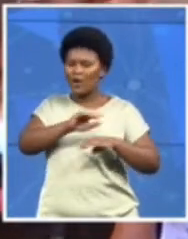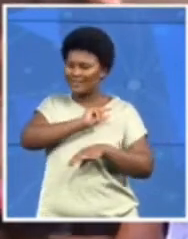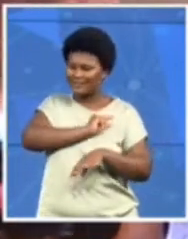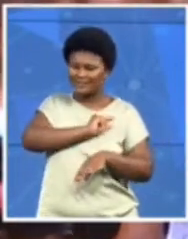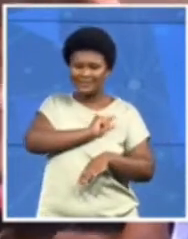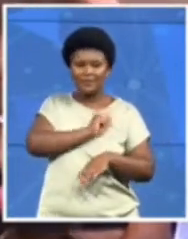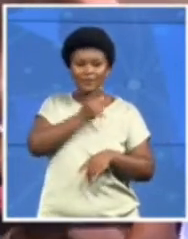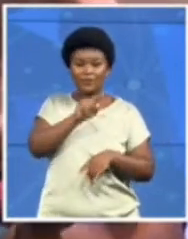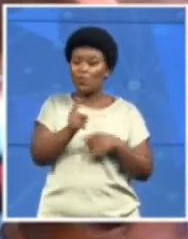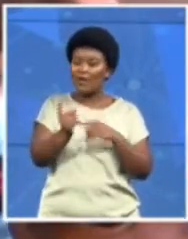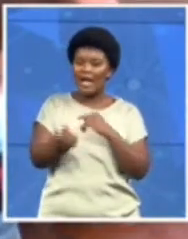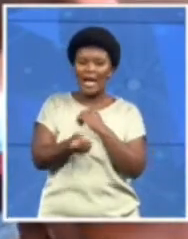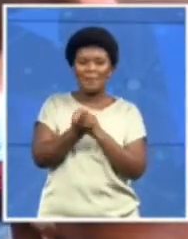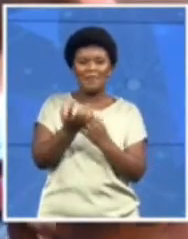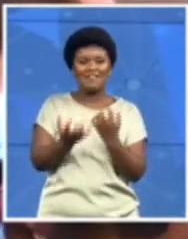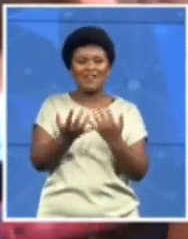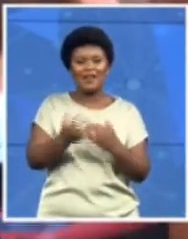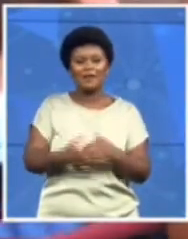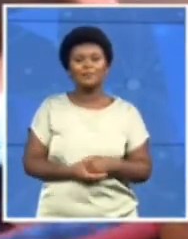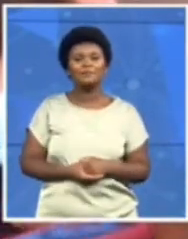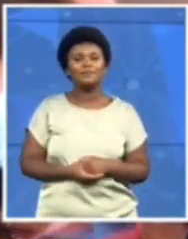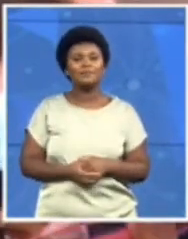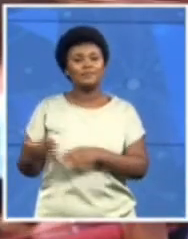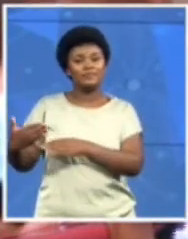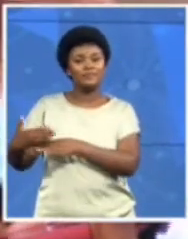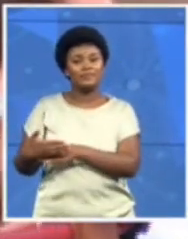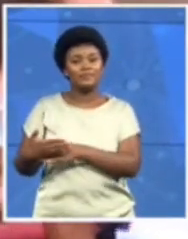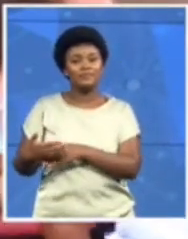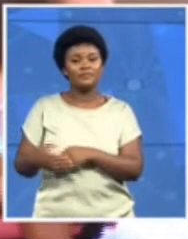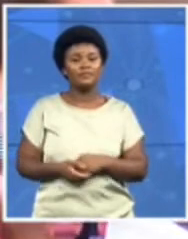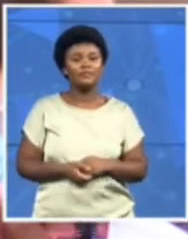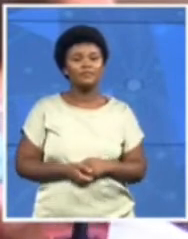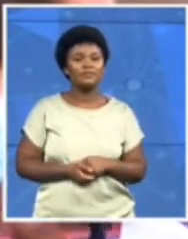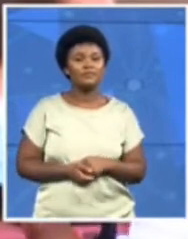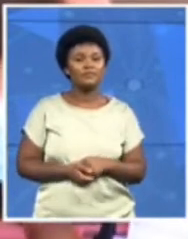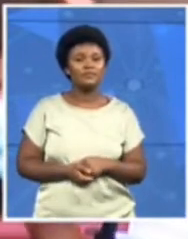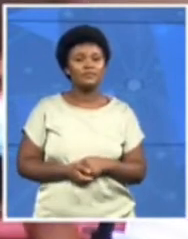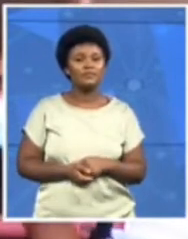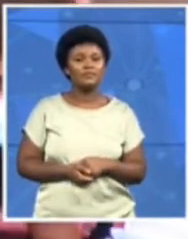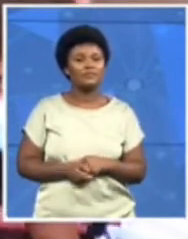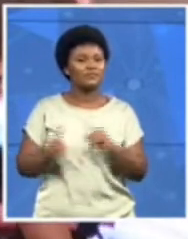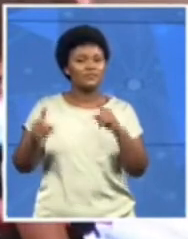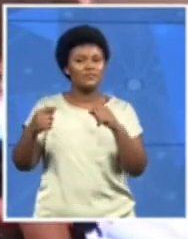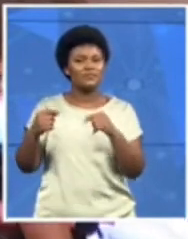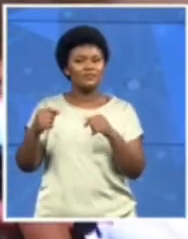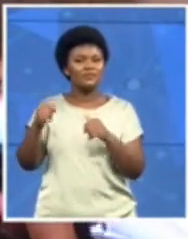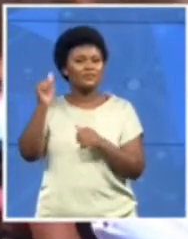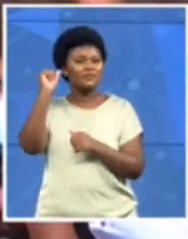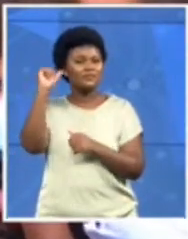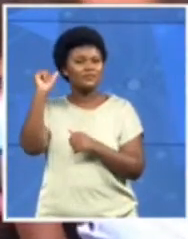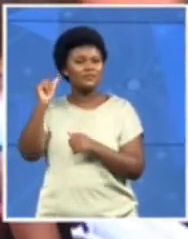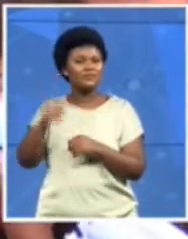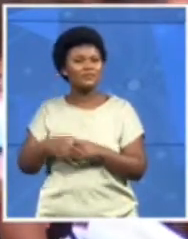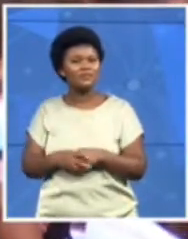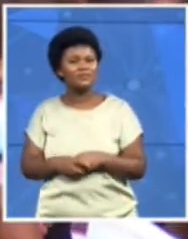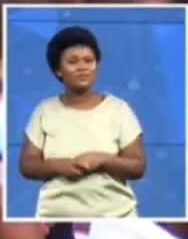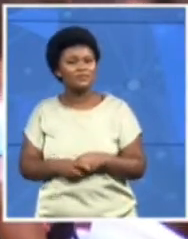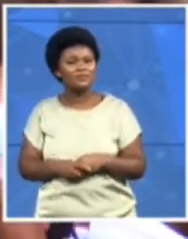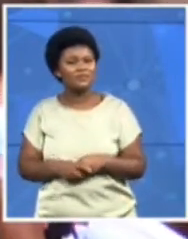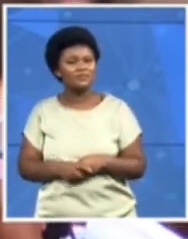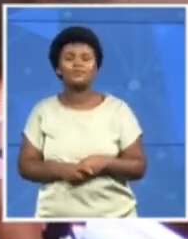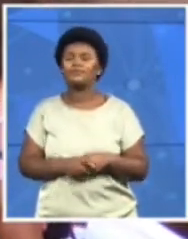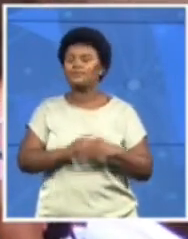he raised his hand, how and when he raised his hand to get your attention? Saying that he's pleading not guilty. I beg your pardon. You're